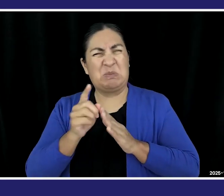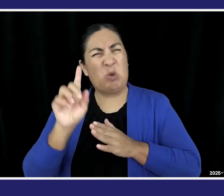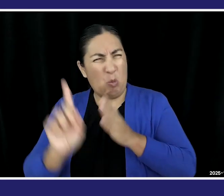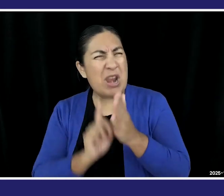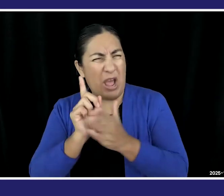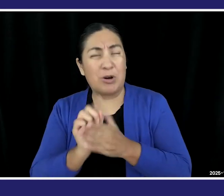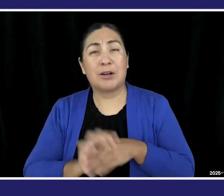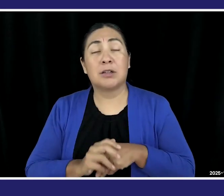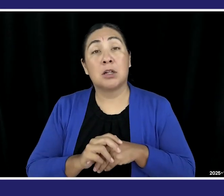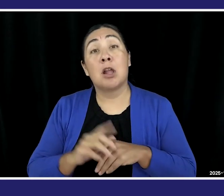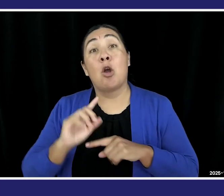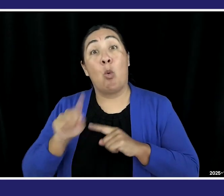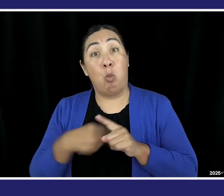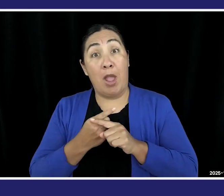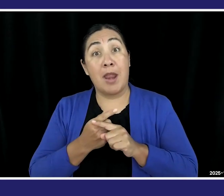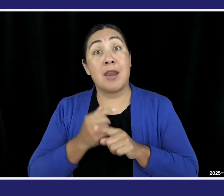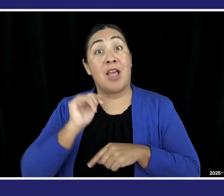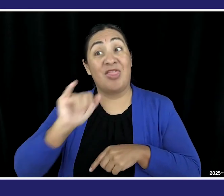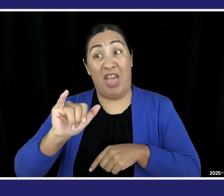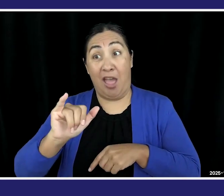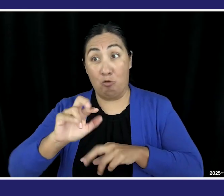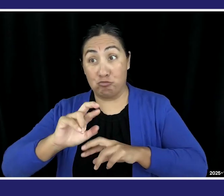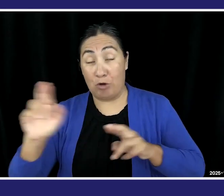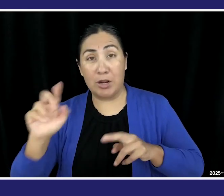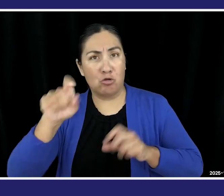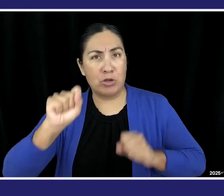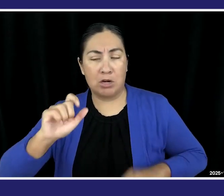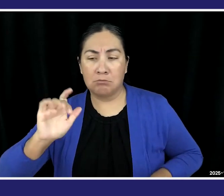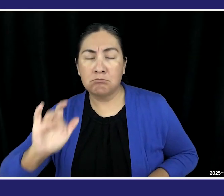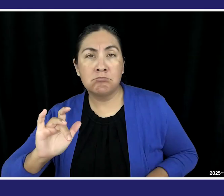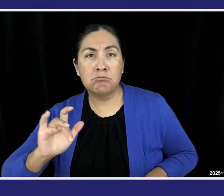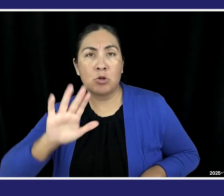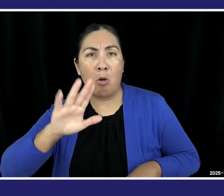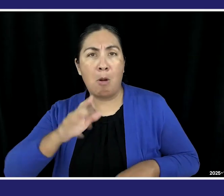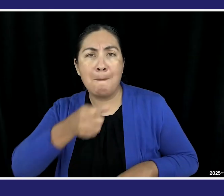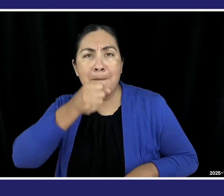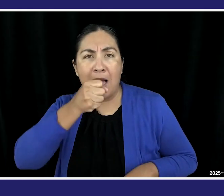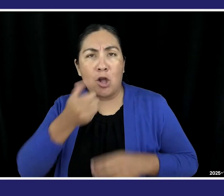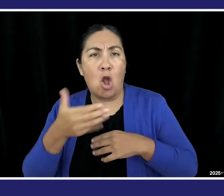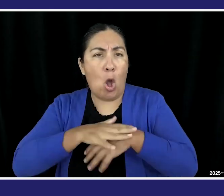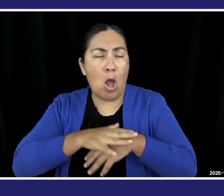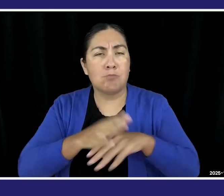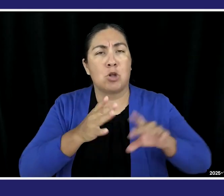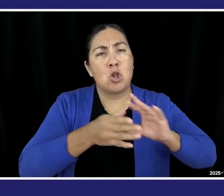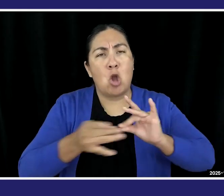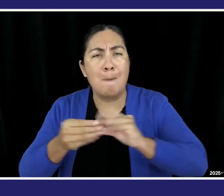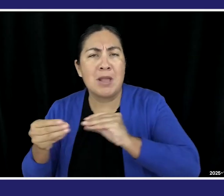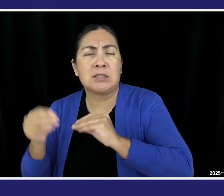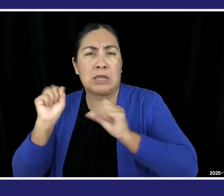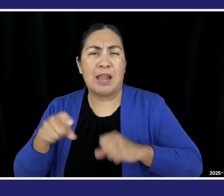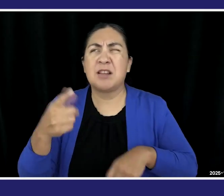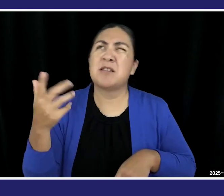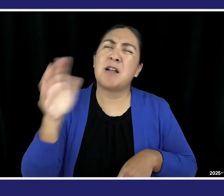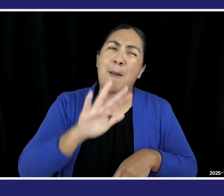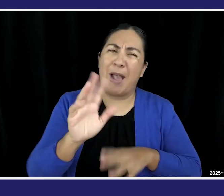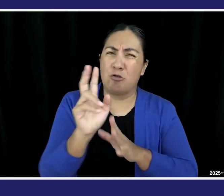and come off of mute and provide comments during that time. I think we're going to be able to give each person about 2 minutes